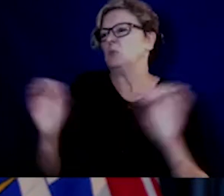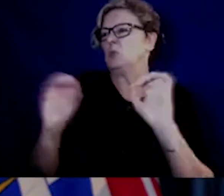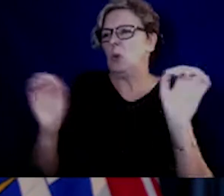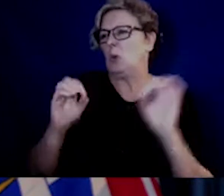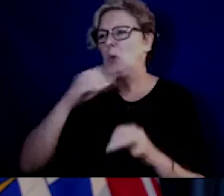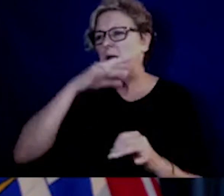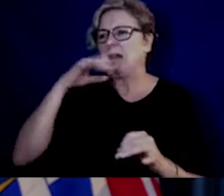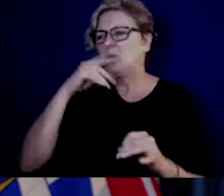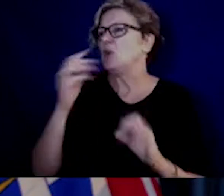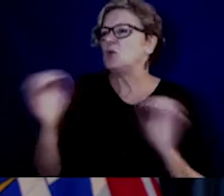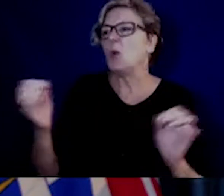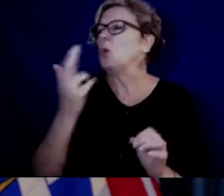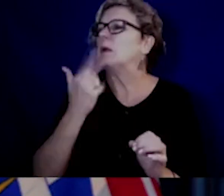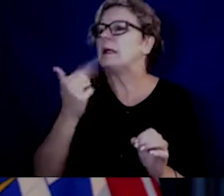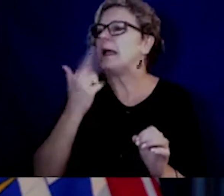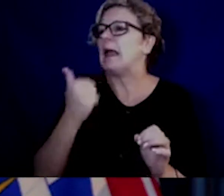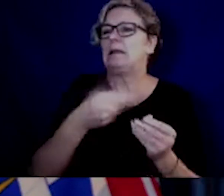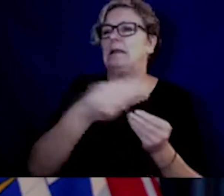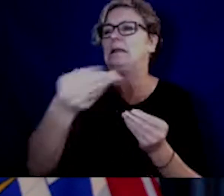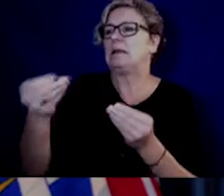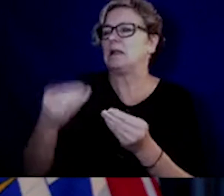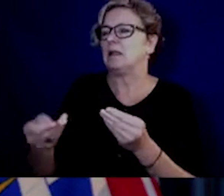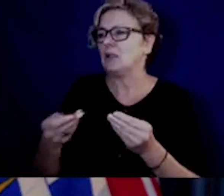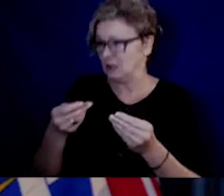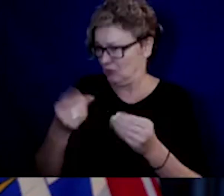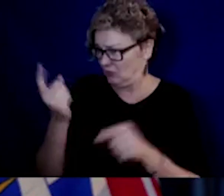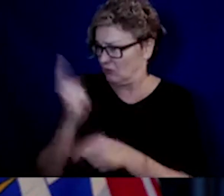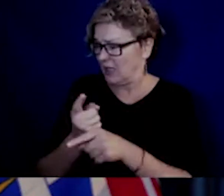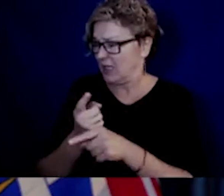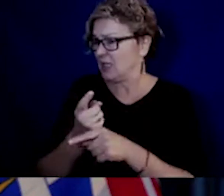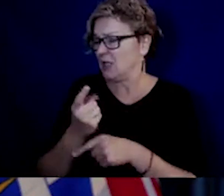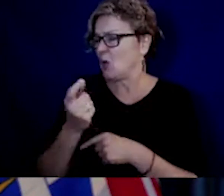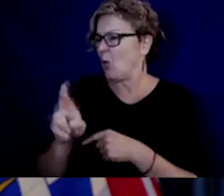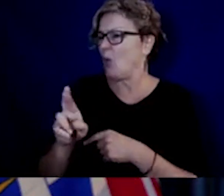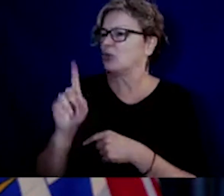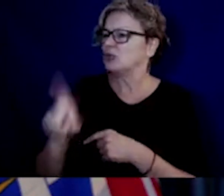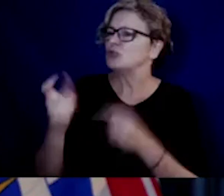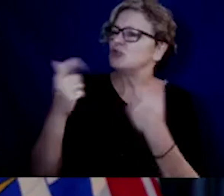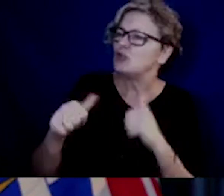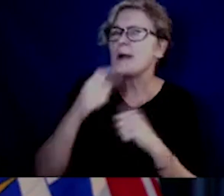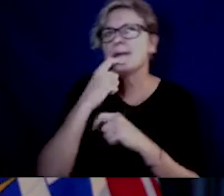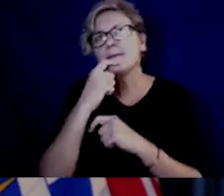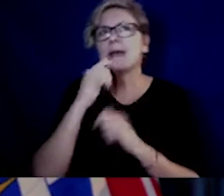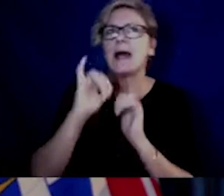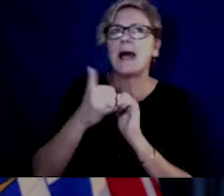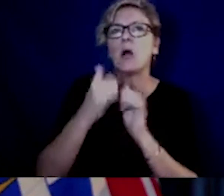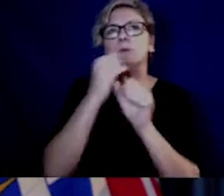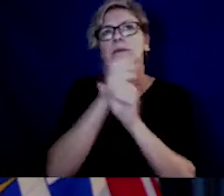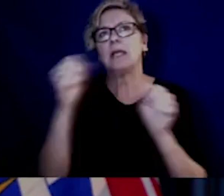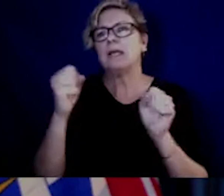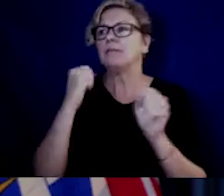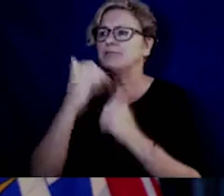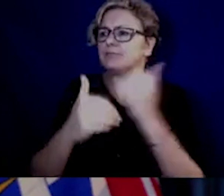manner, and if so, how? Yeah, I think everything can be done in a safe manner. We know a lot about what are the things that make things safe. So